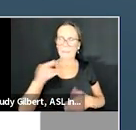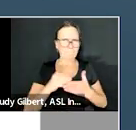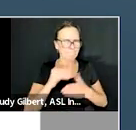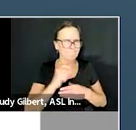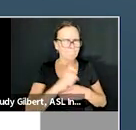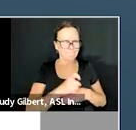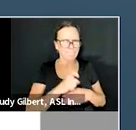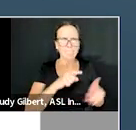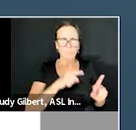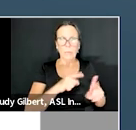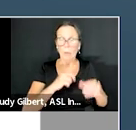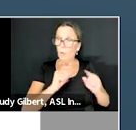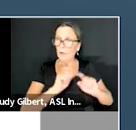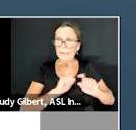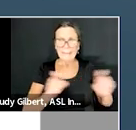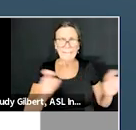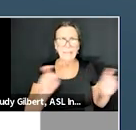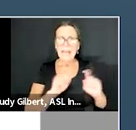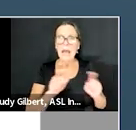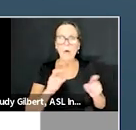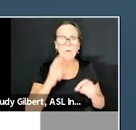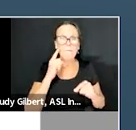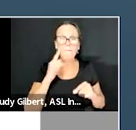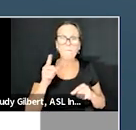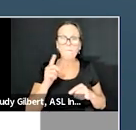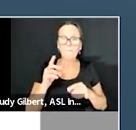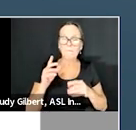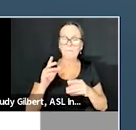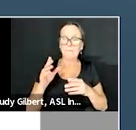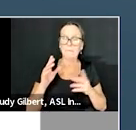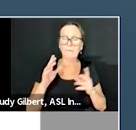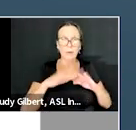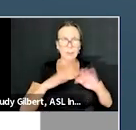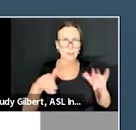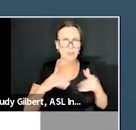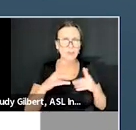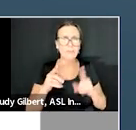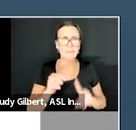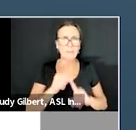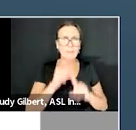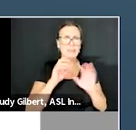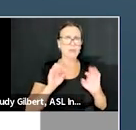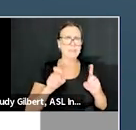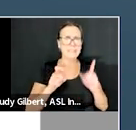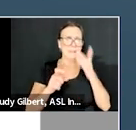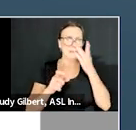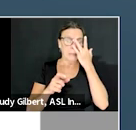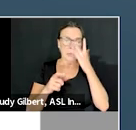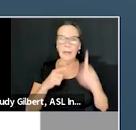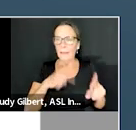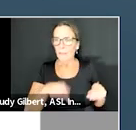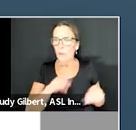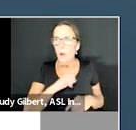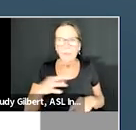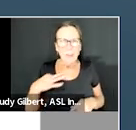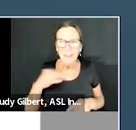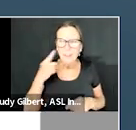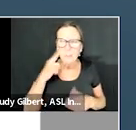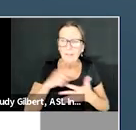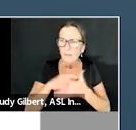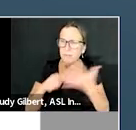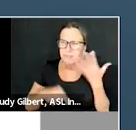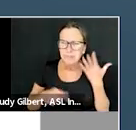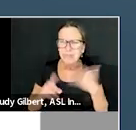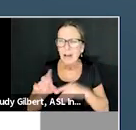are now giving out at the Federation for Children with Special Needs. But also, in addition to that, they're eligible for other services.